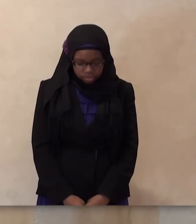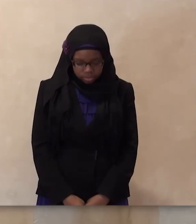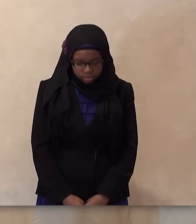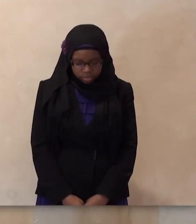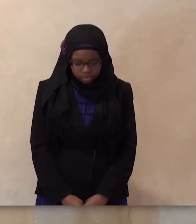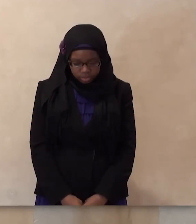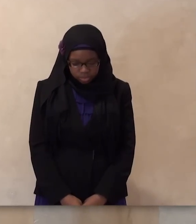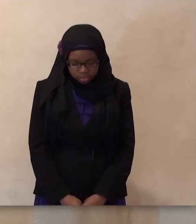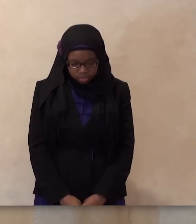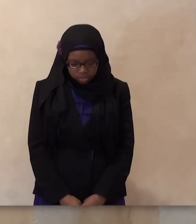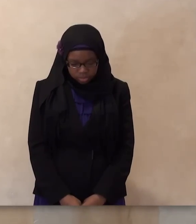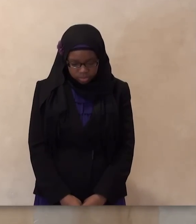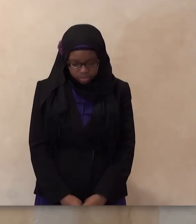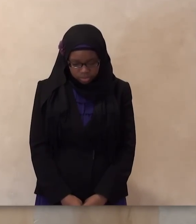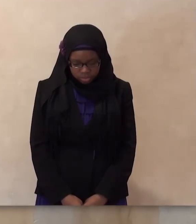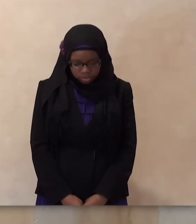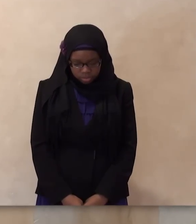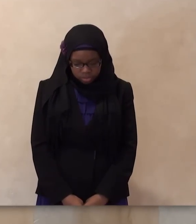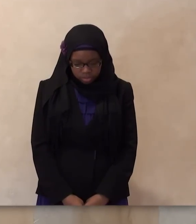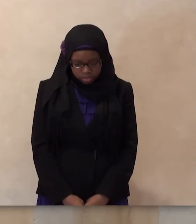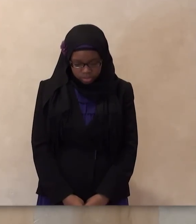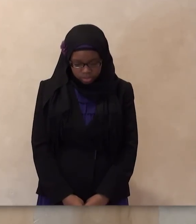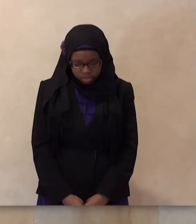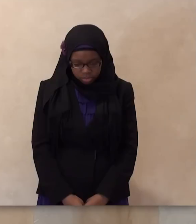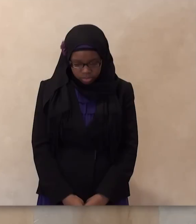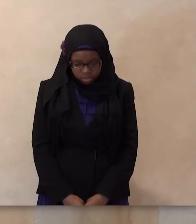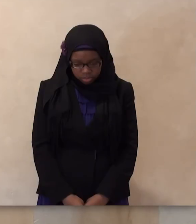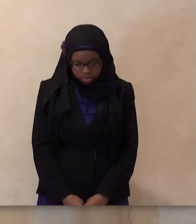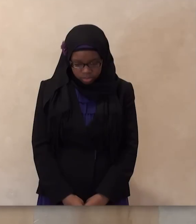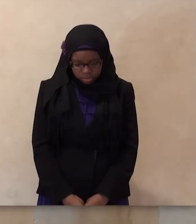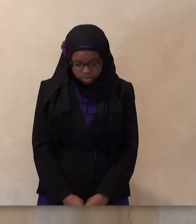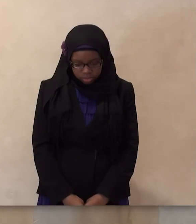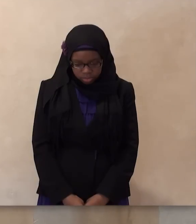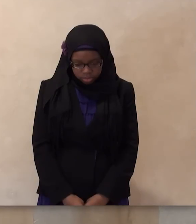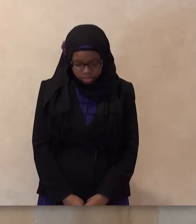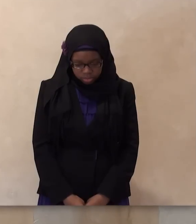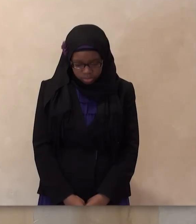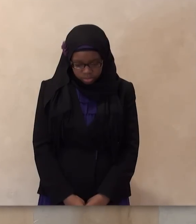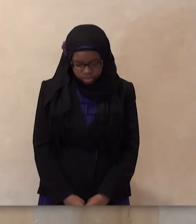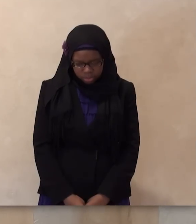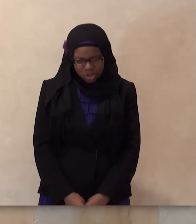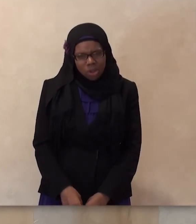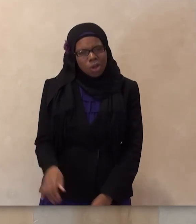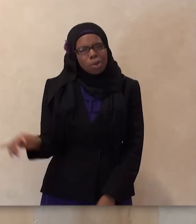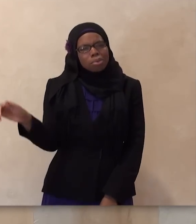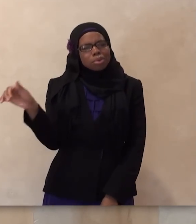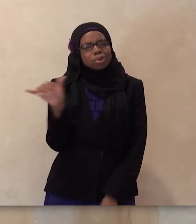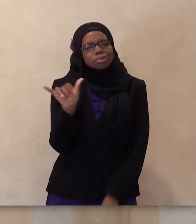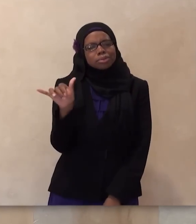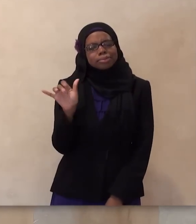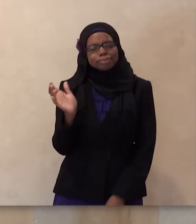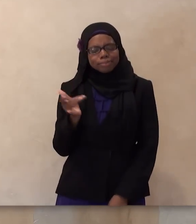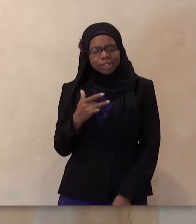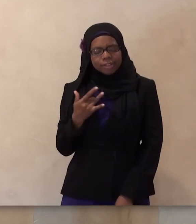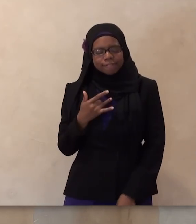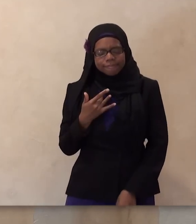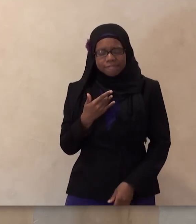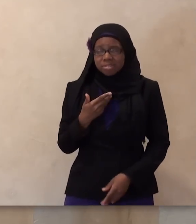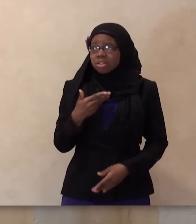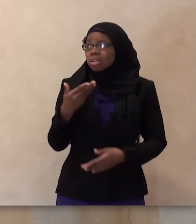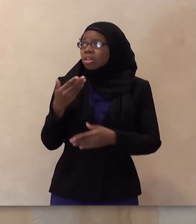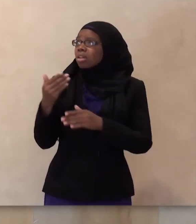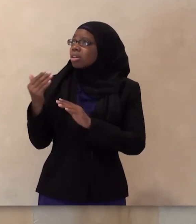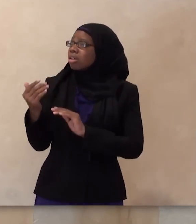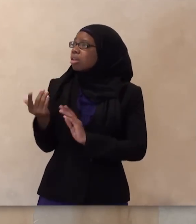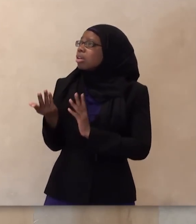faculties, by inclination, that you feel humble in front of Allah subhanahu wa ta'ala, you